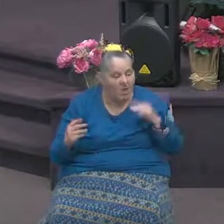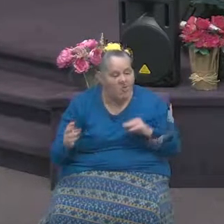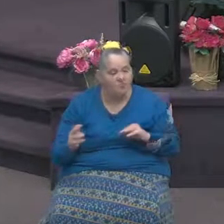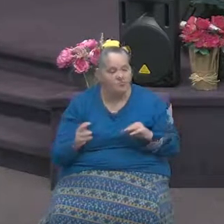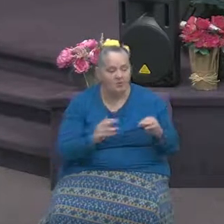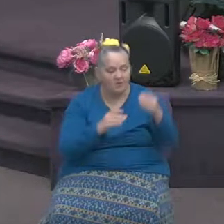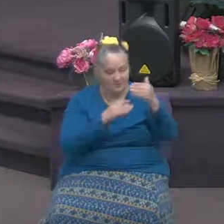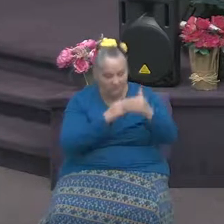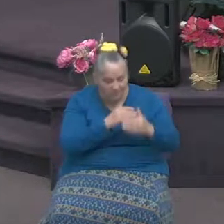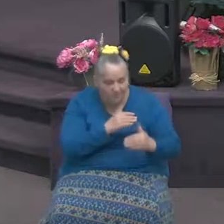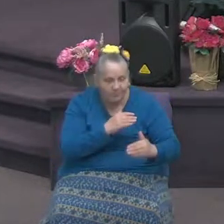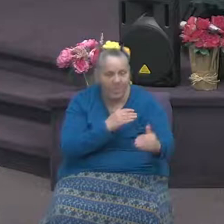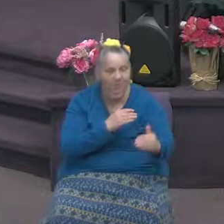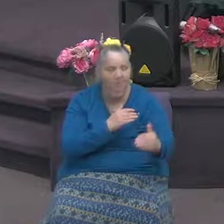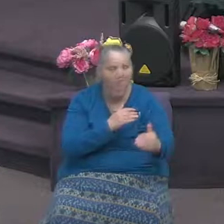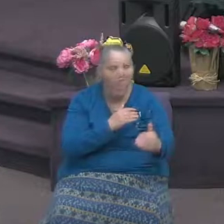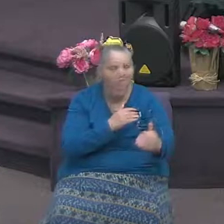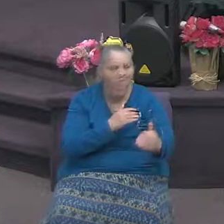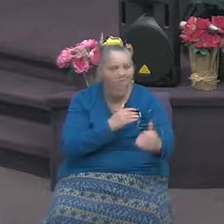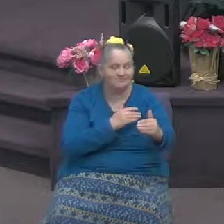moving forward.